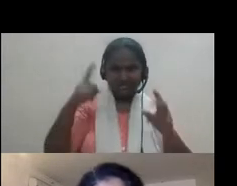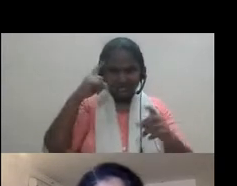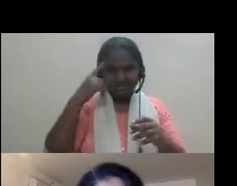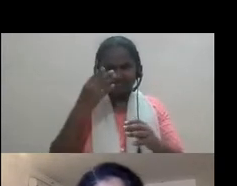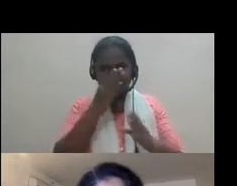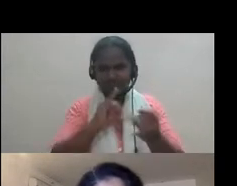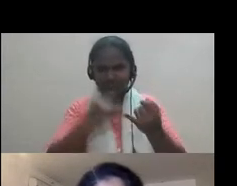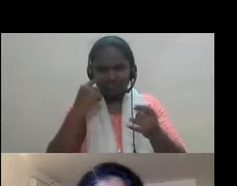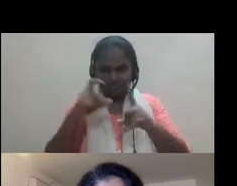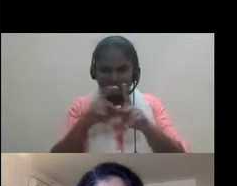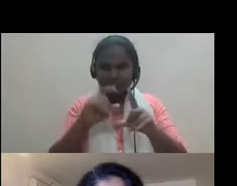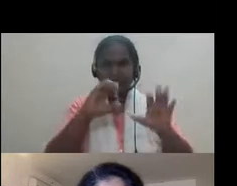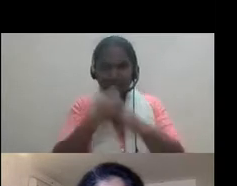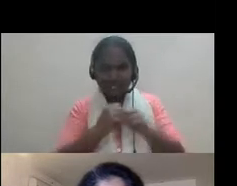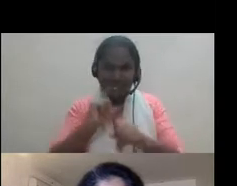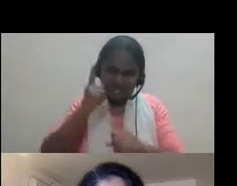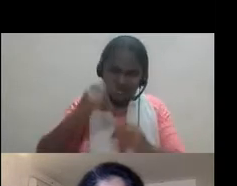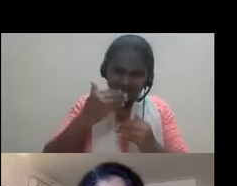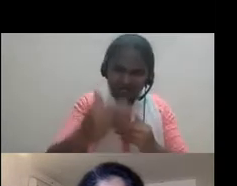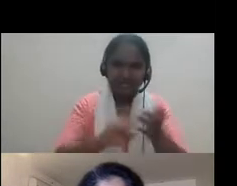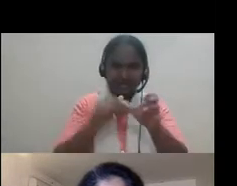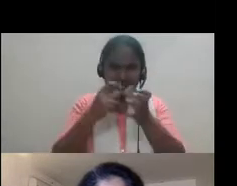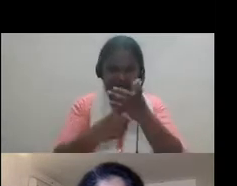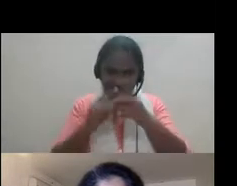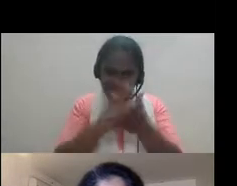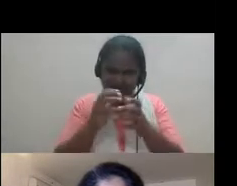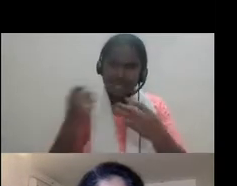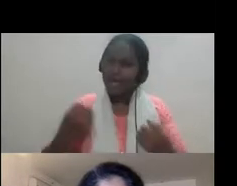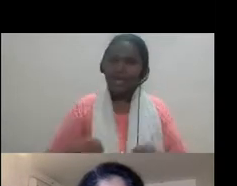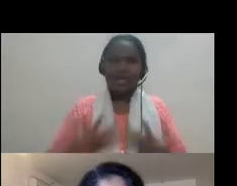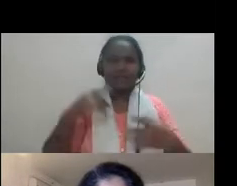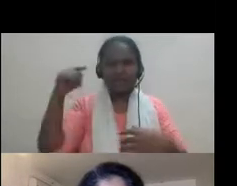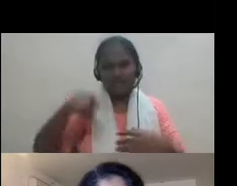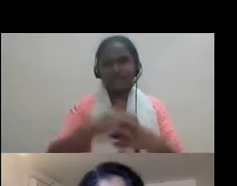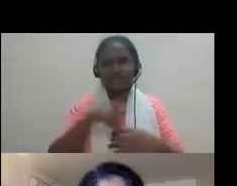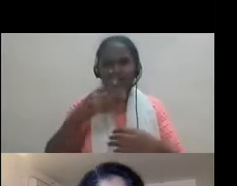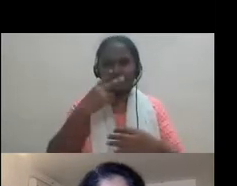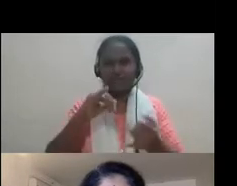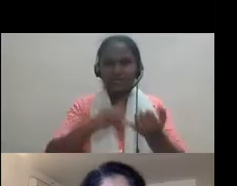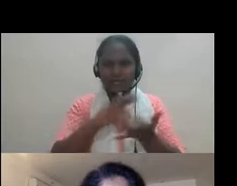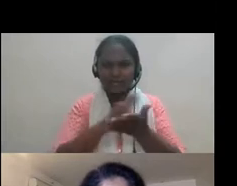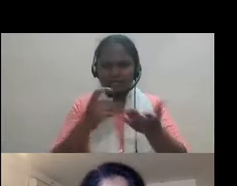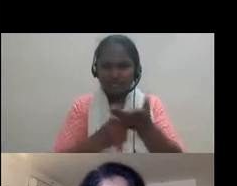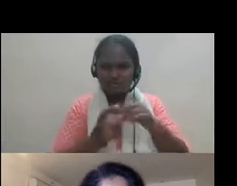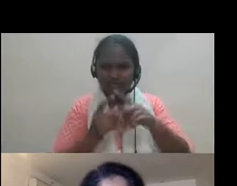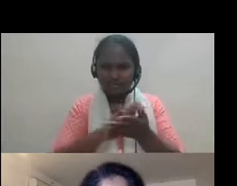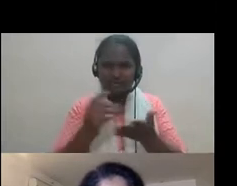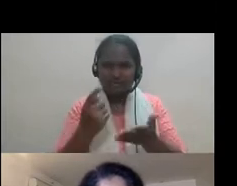Aires. 60 years later, Marta was very happy there. Perhaps, Shruti, you can let it go.